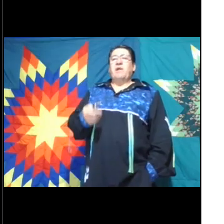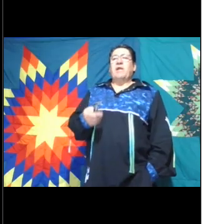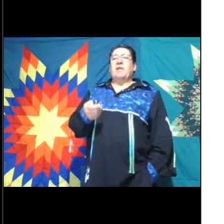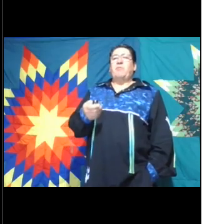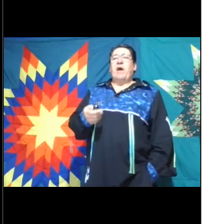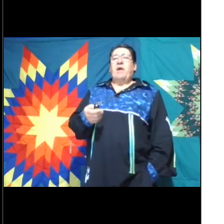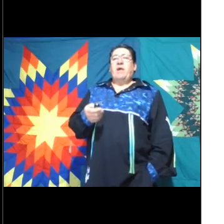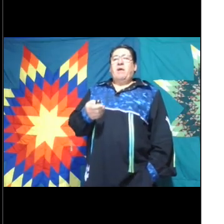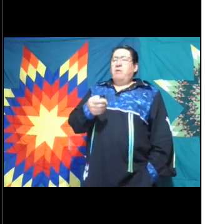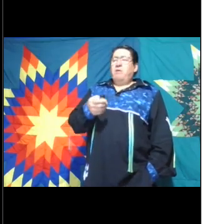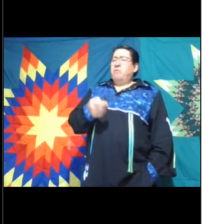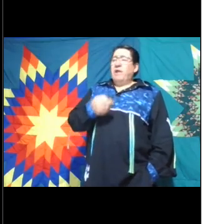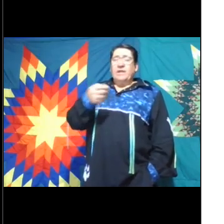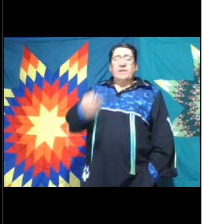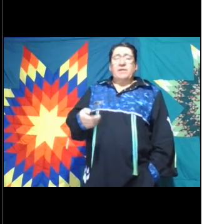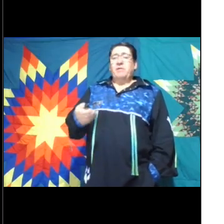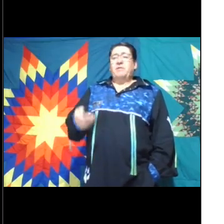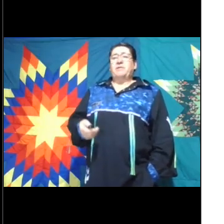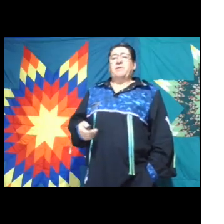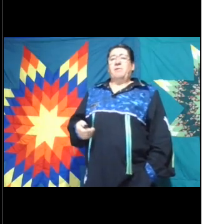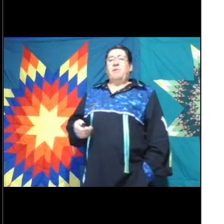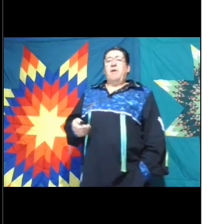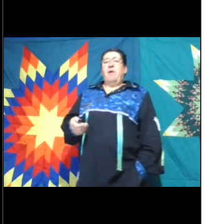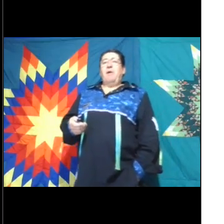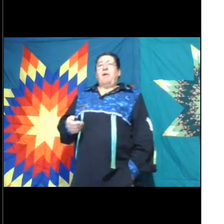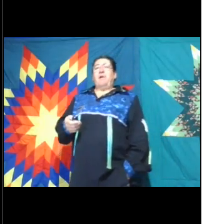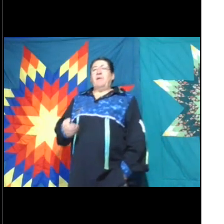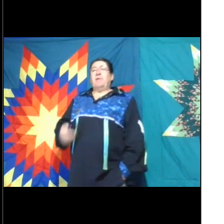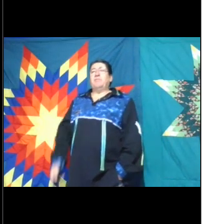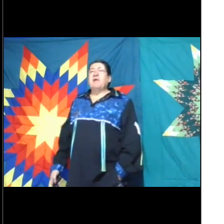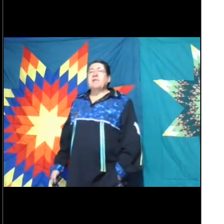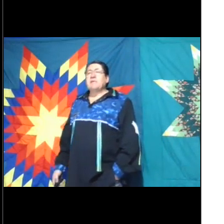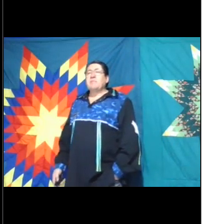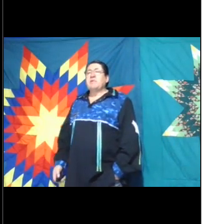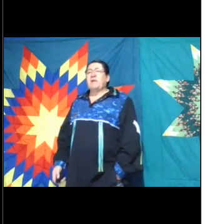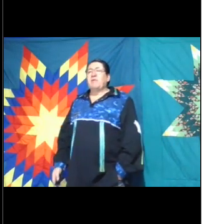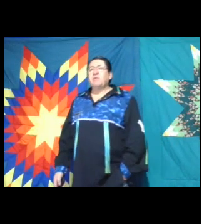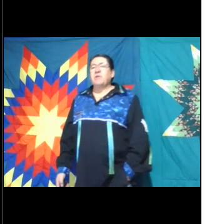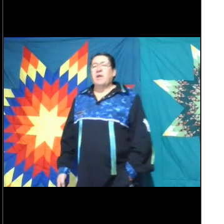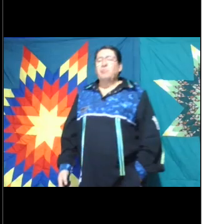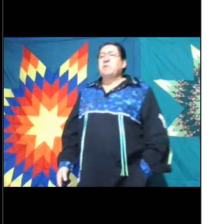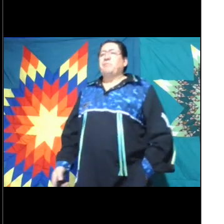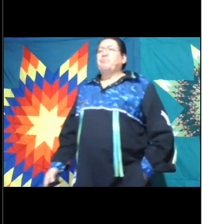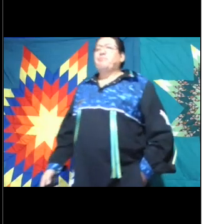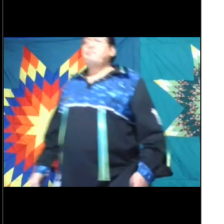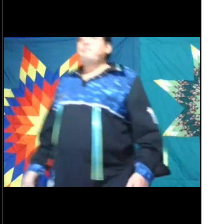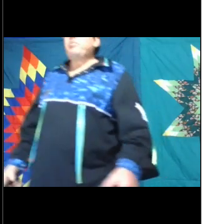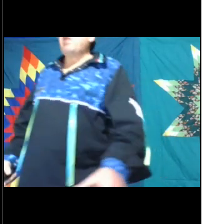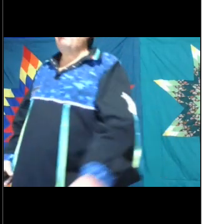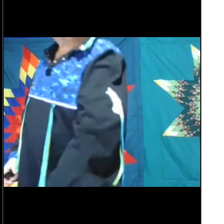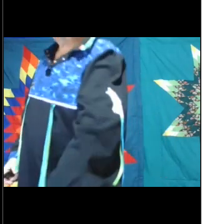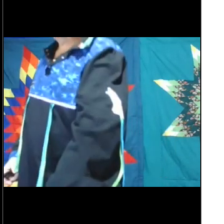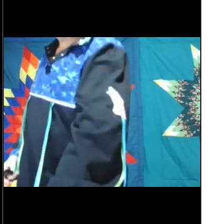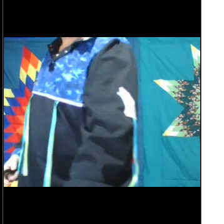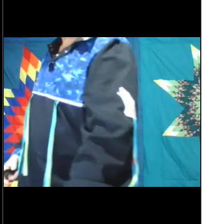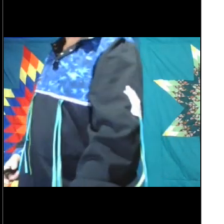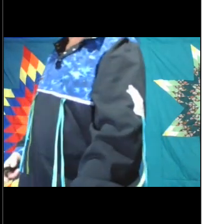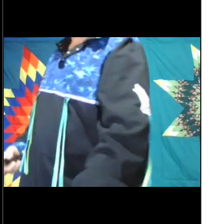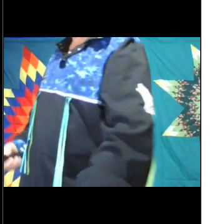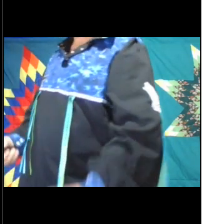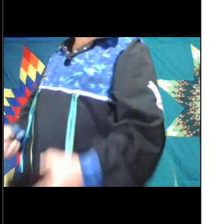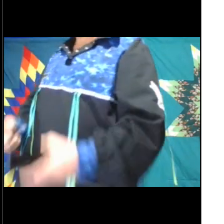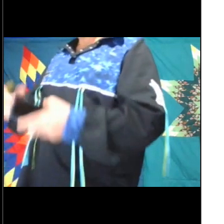differences right at the bat, or right at the start. So racism and stereotypes, one of